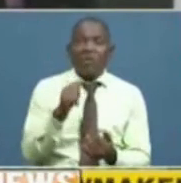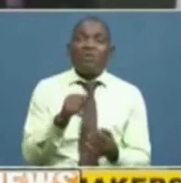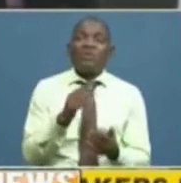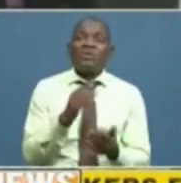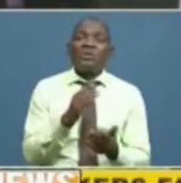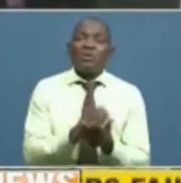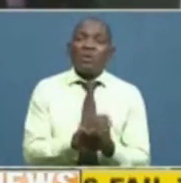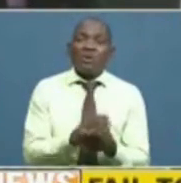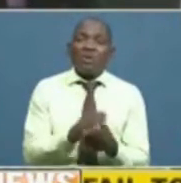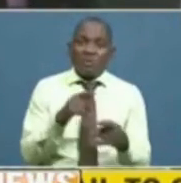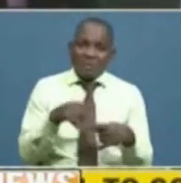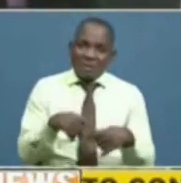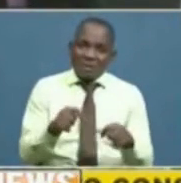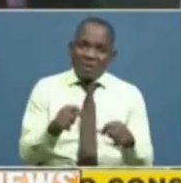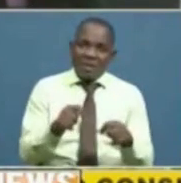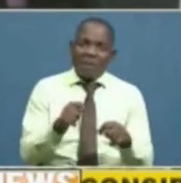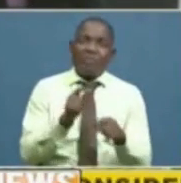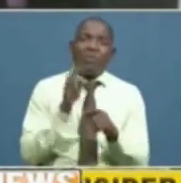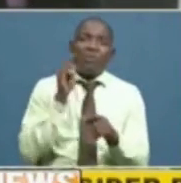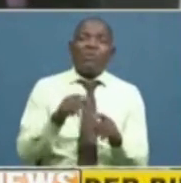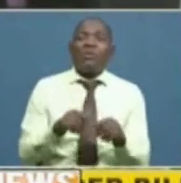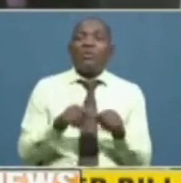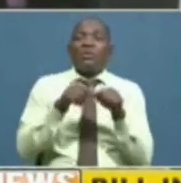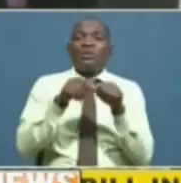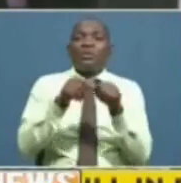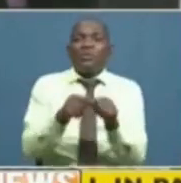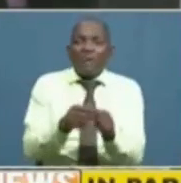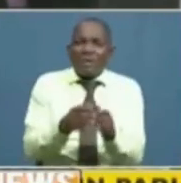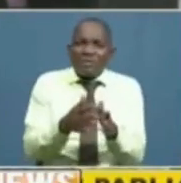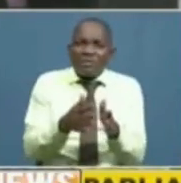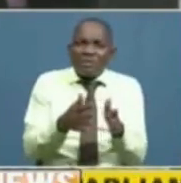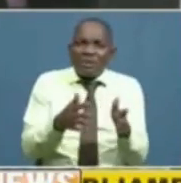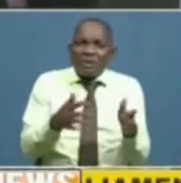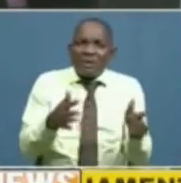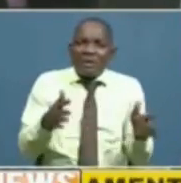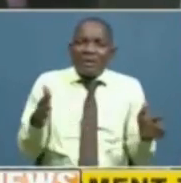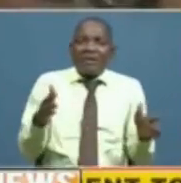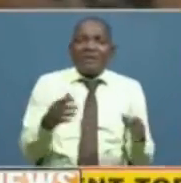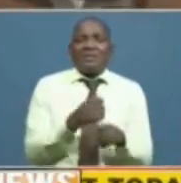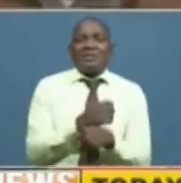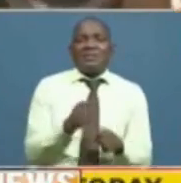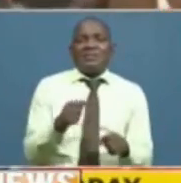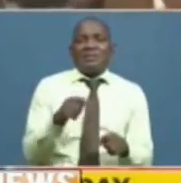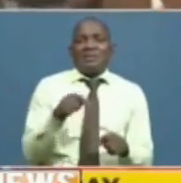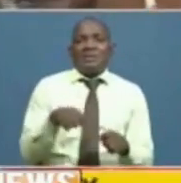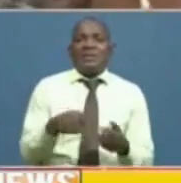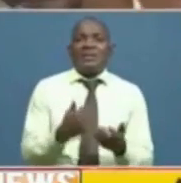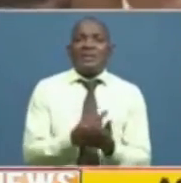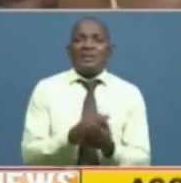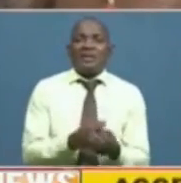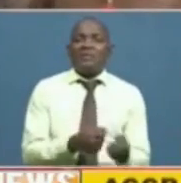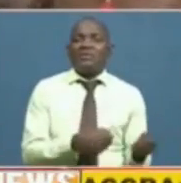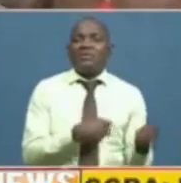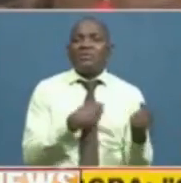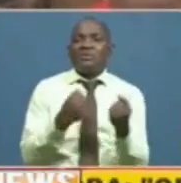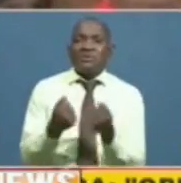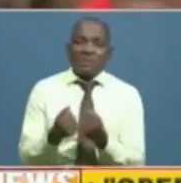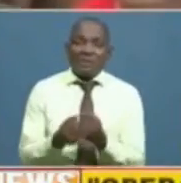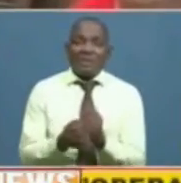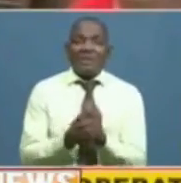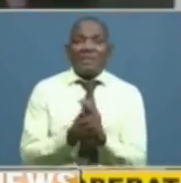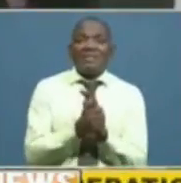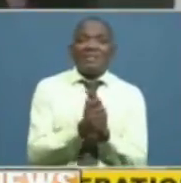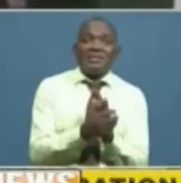on its effort, but will continue to expand the frontiers of safety in the country by strengthening the capacity